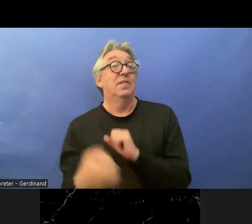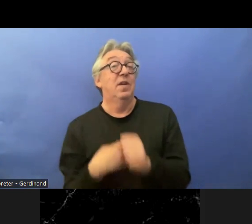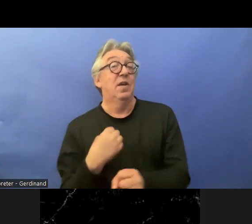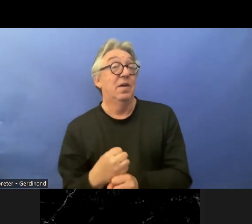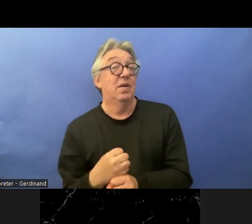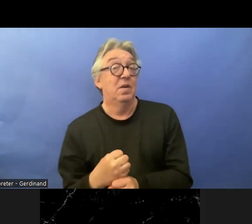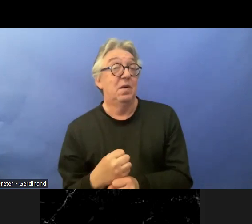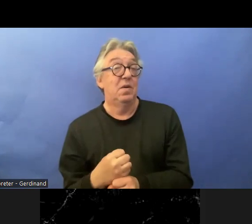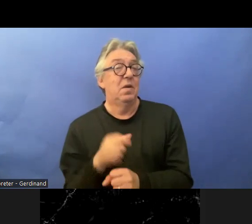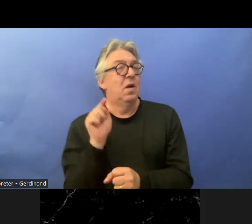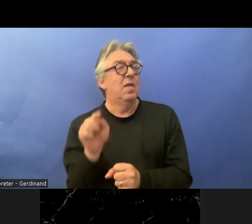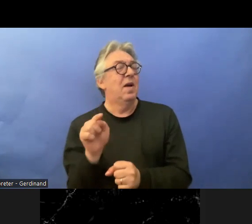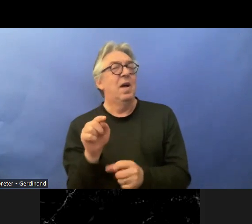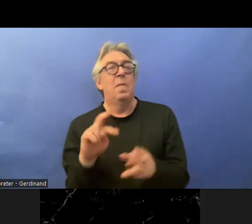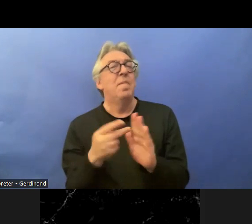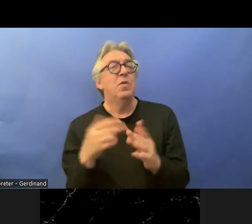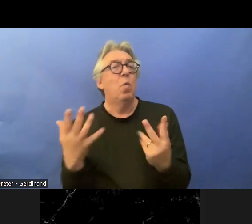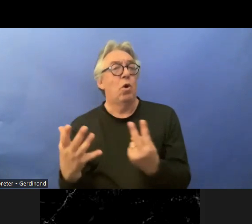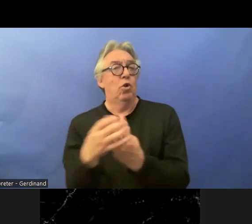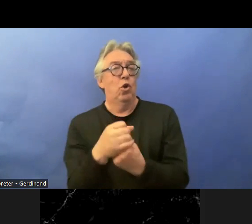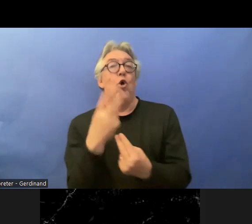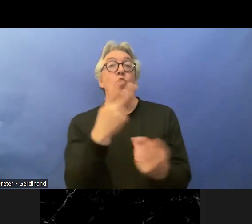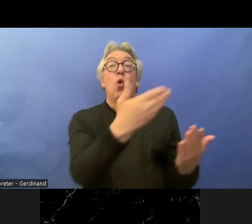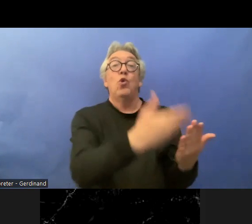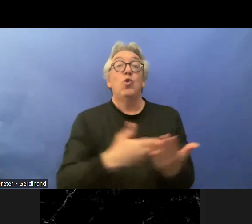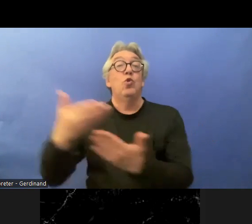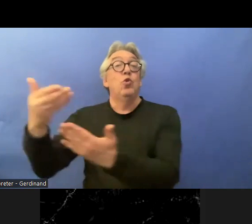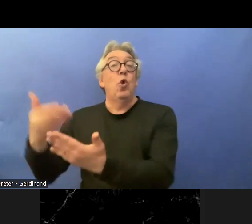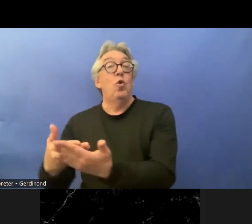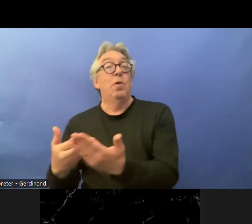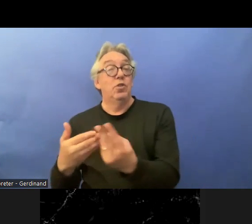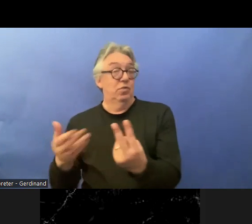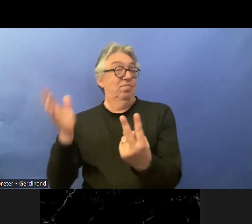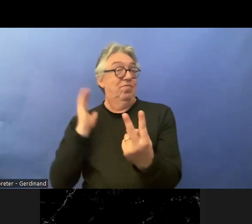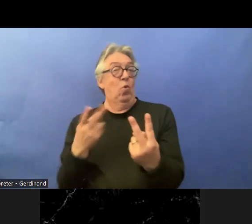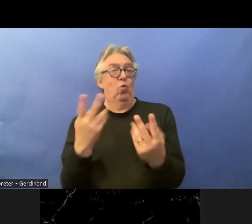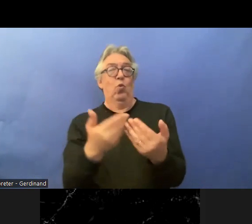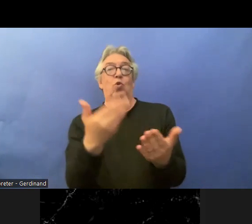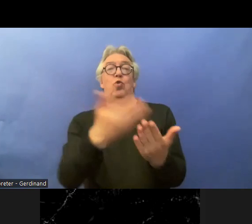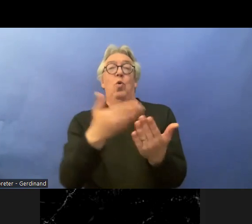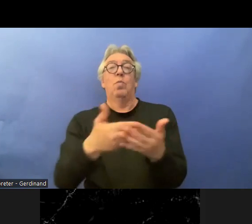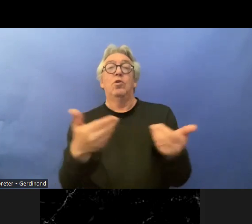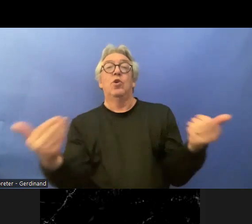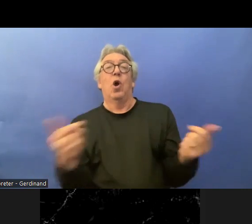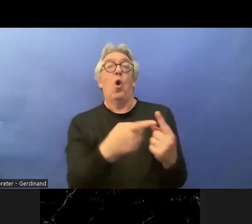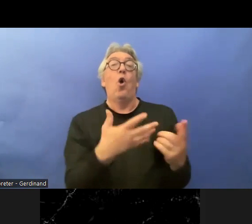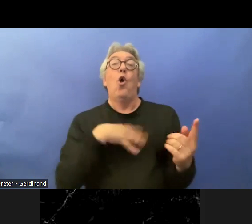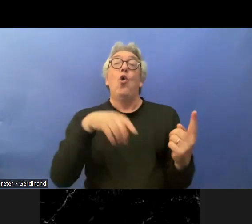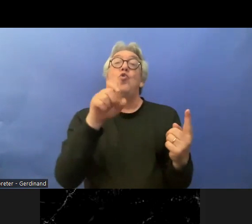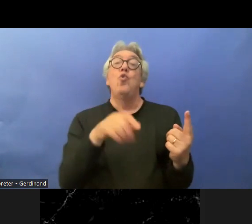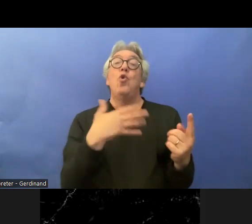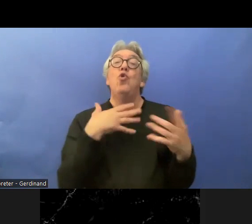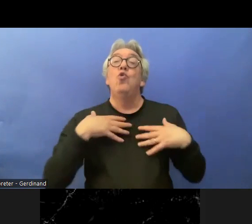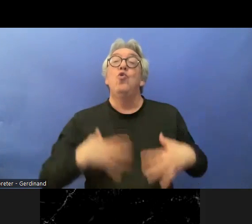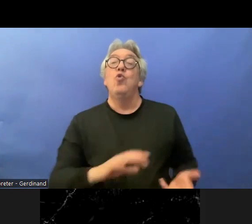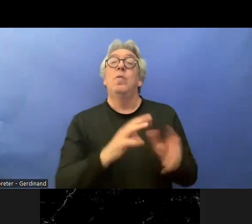a combination of the 2 documents that used to exist. One is the Humanitarian Needs Overview, and the other